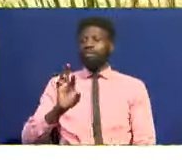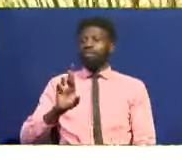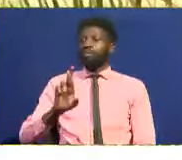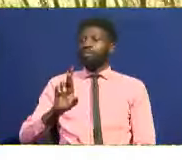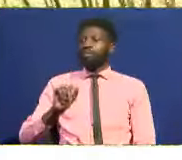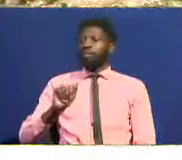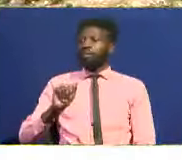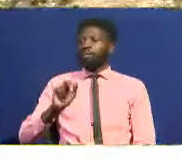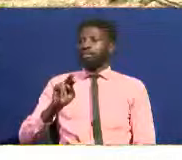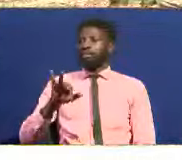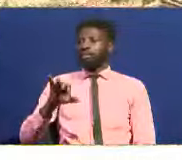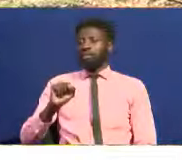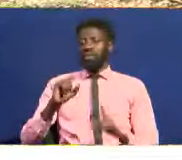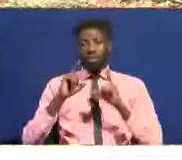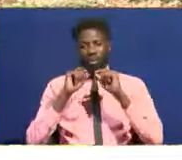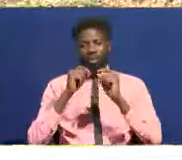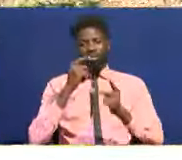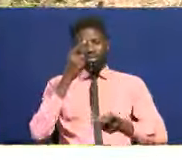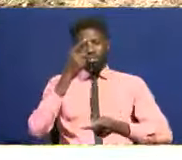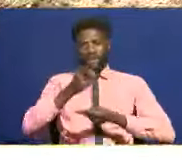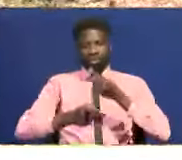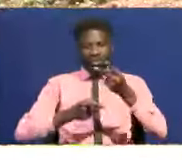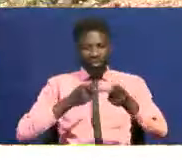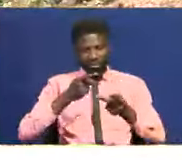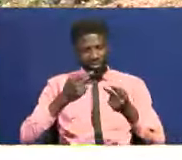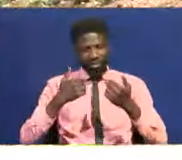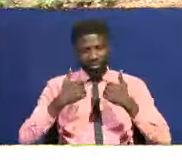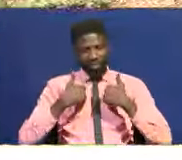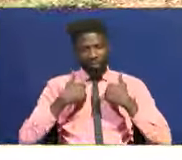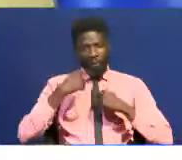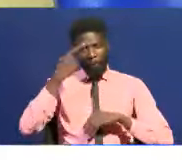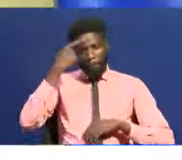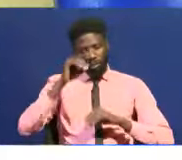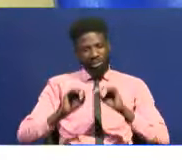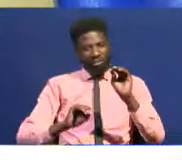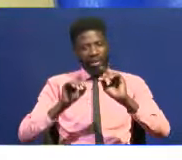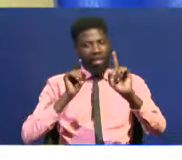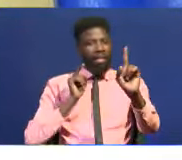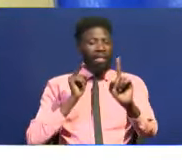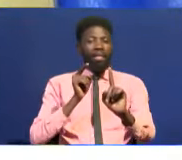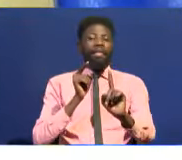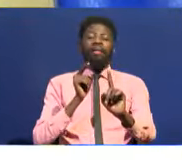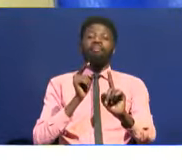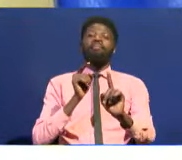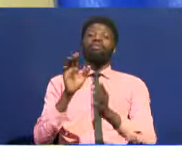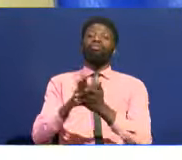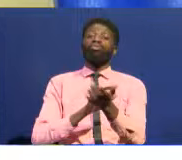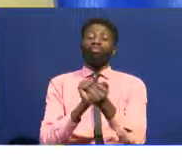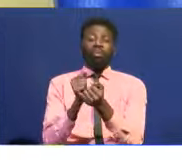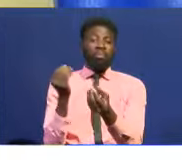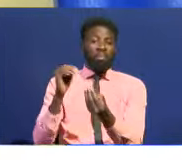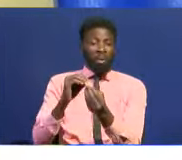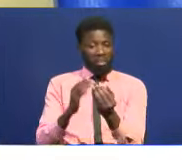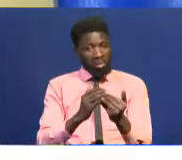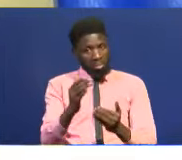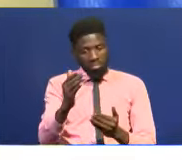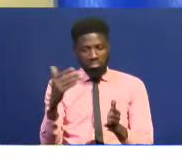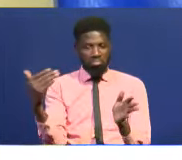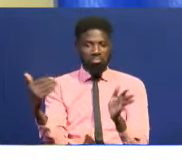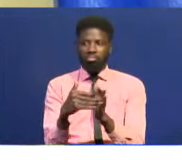legislation process that has begun to avert further environmental degradation. We are in the process of